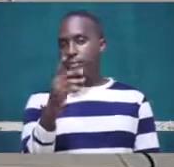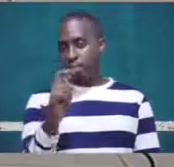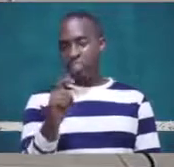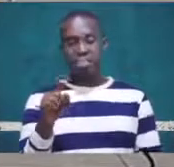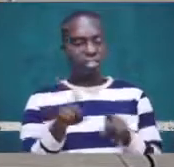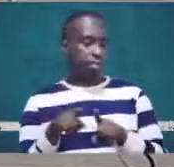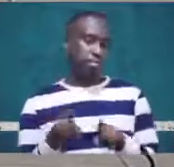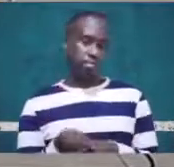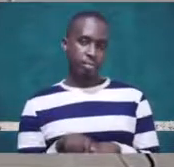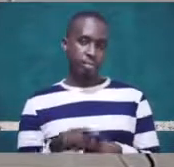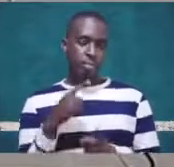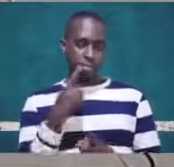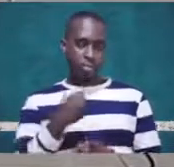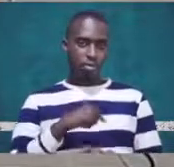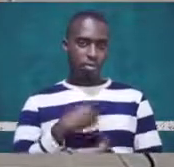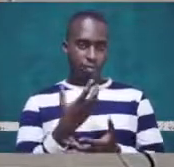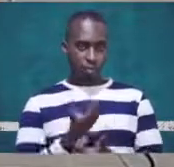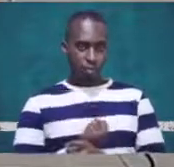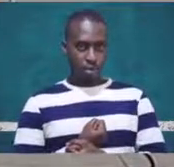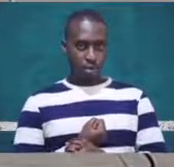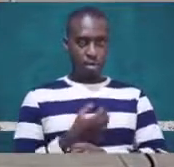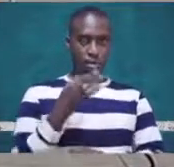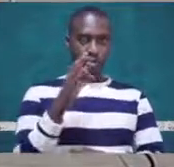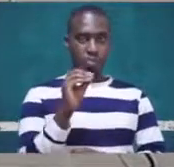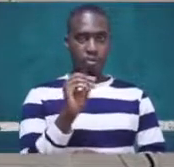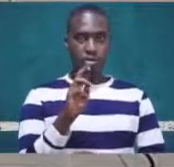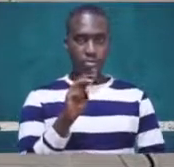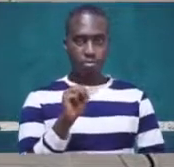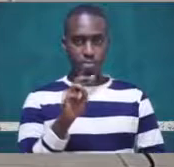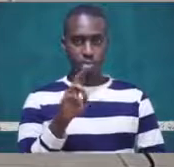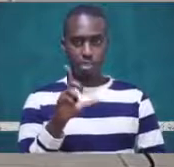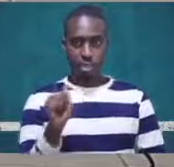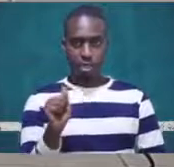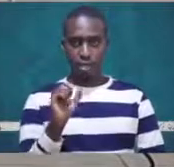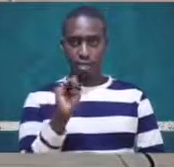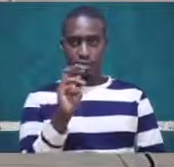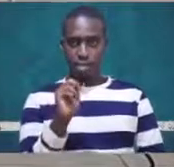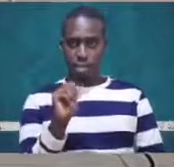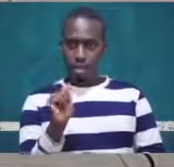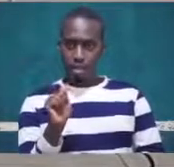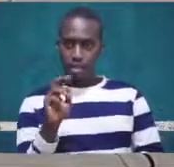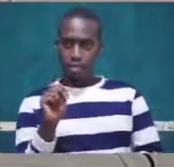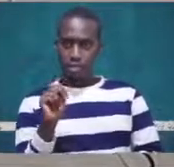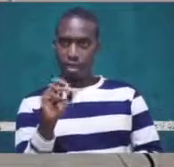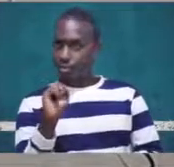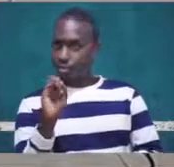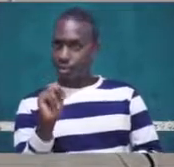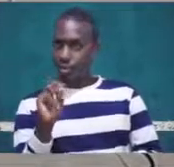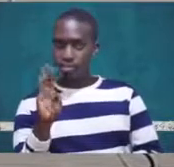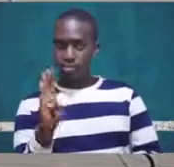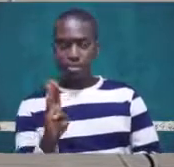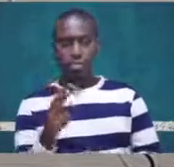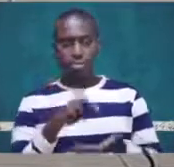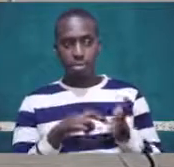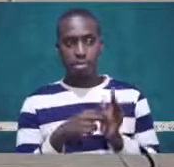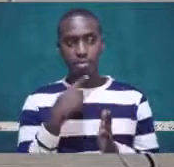same. So you are going to apply the formula sine A, then sine B. So it means